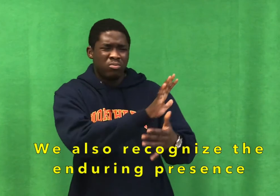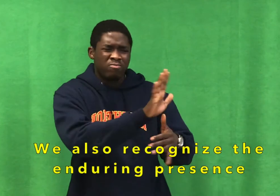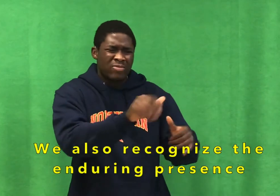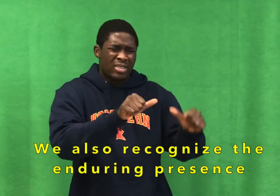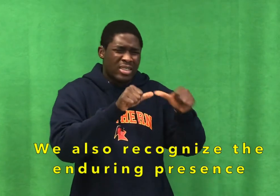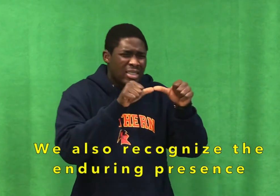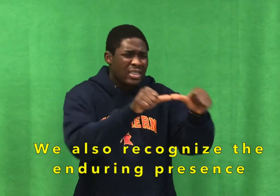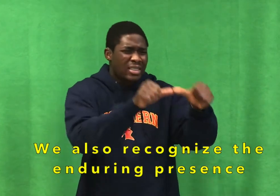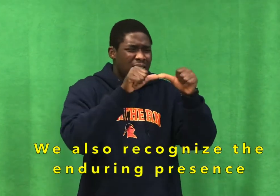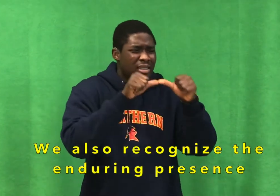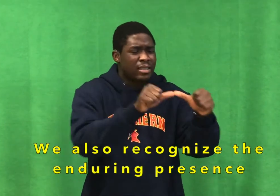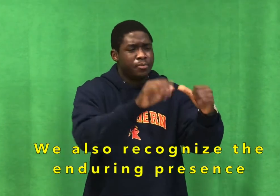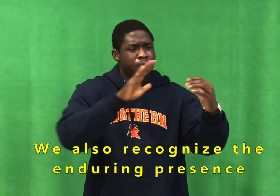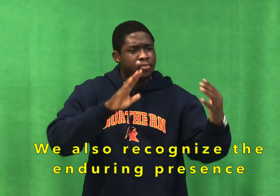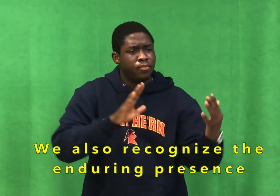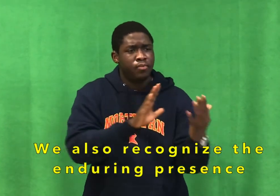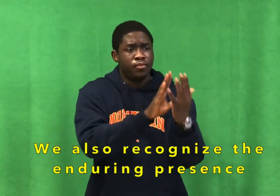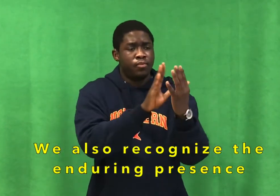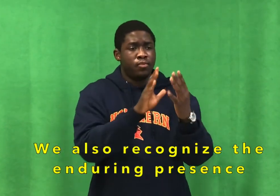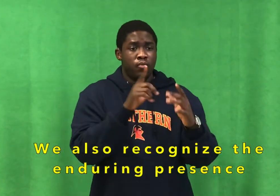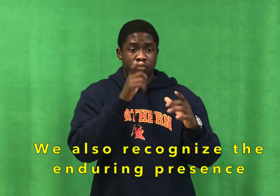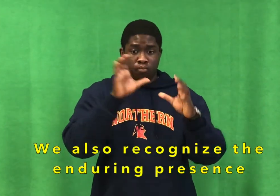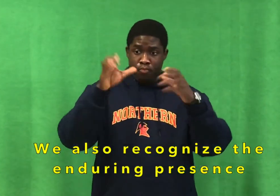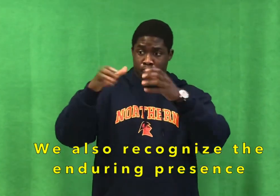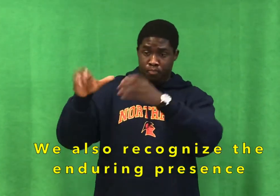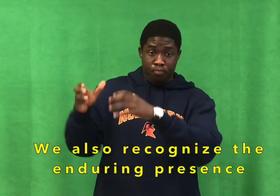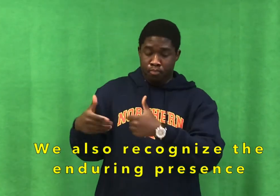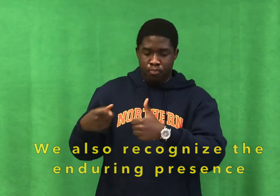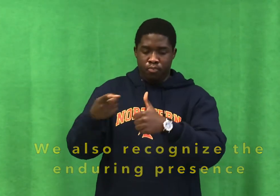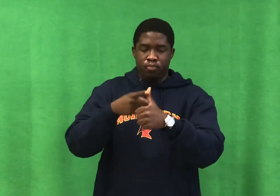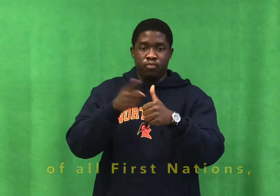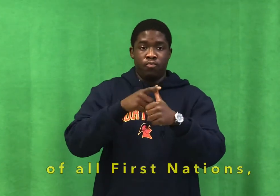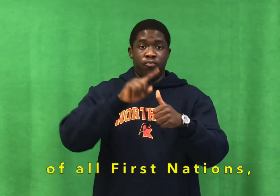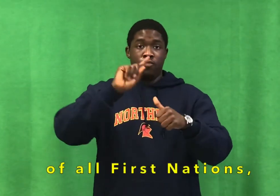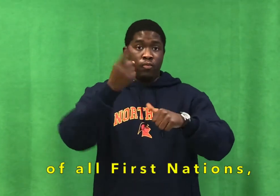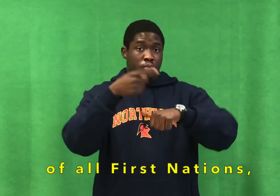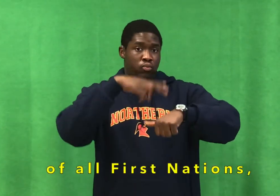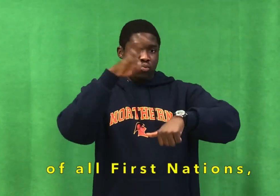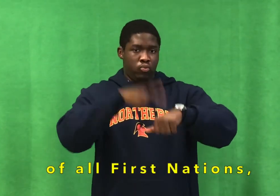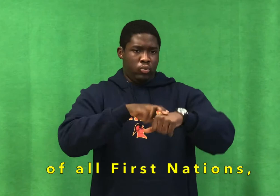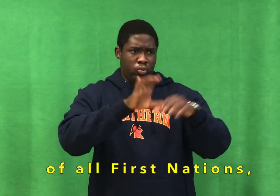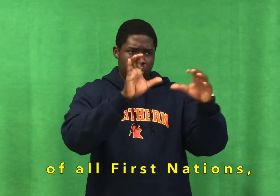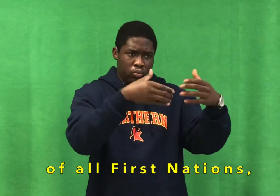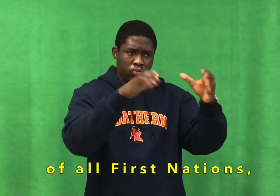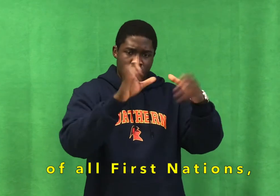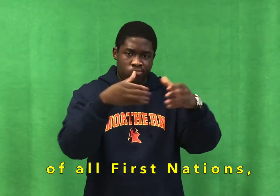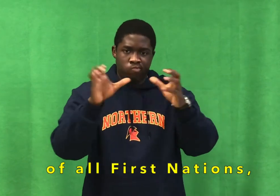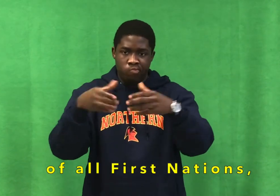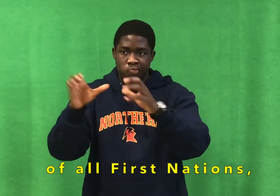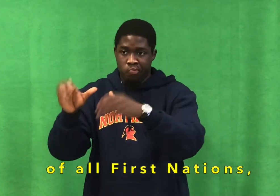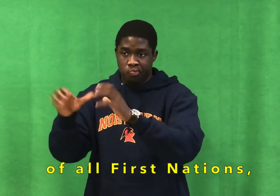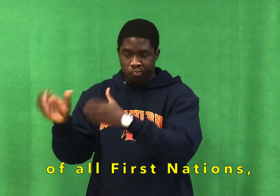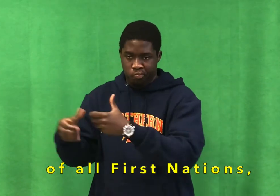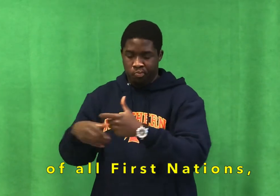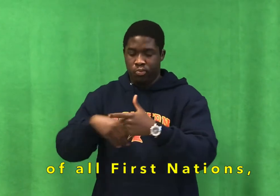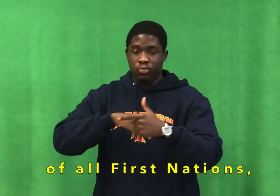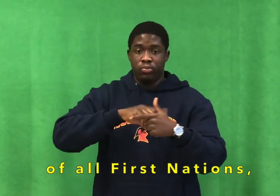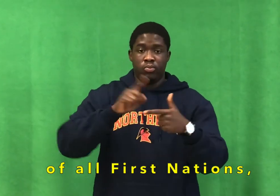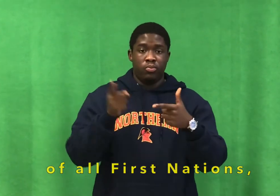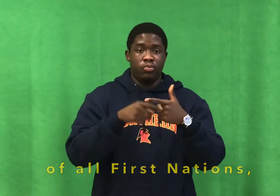We also recognize the enduring presence of all First Nations,